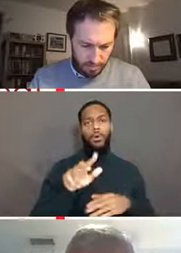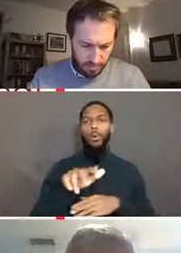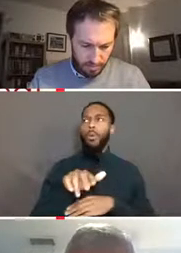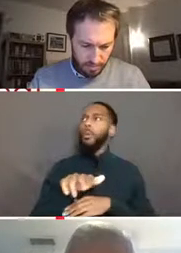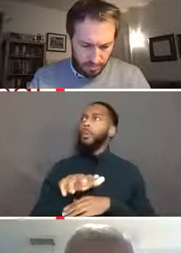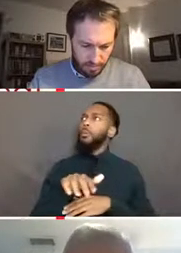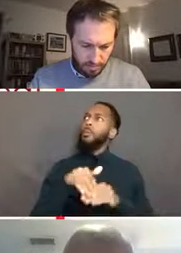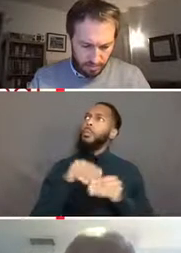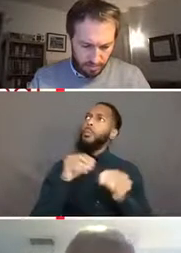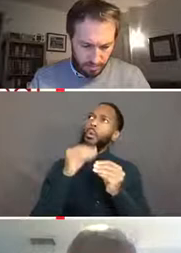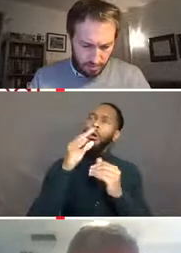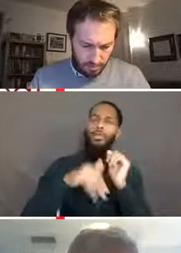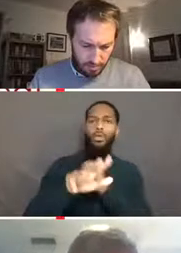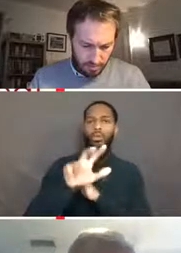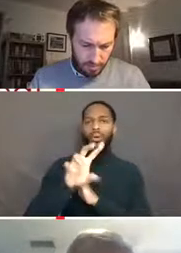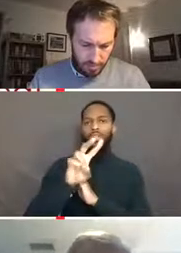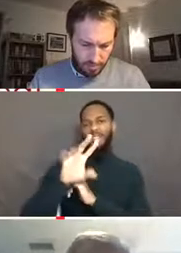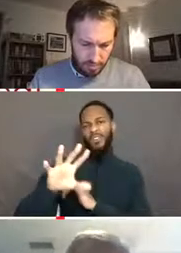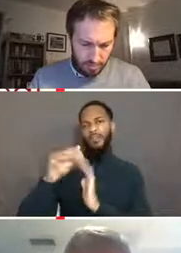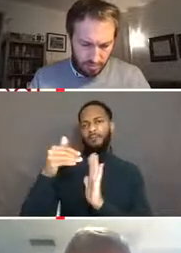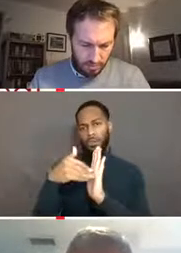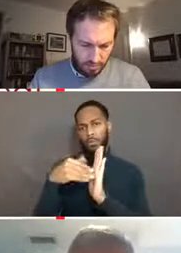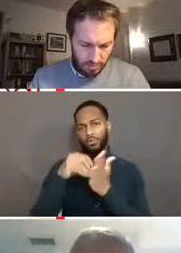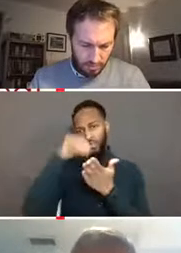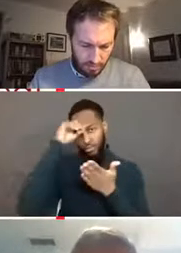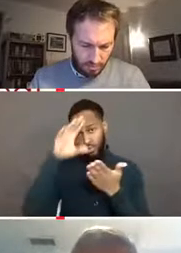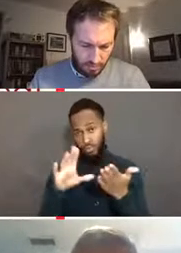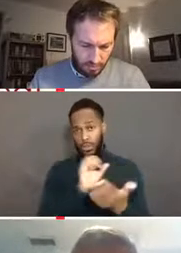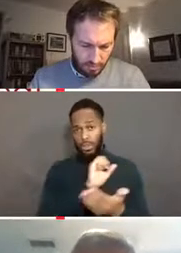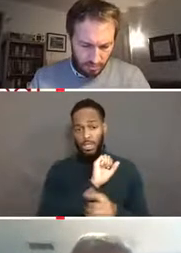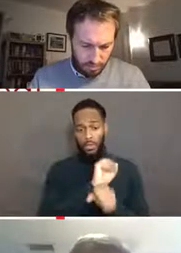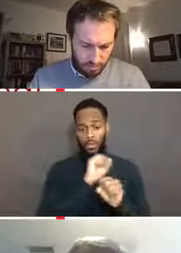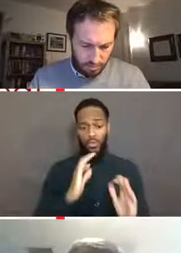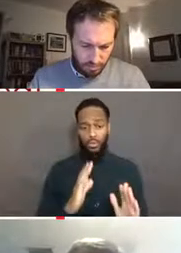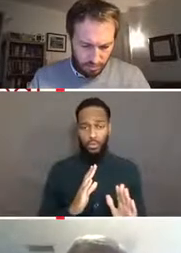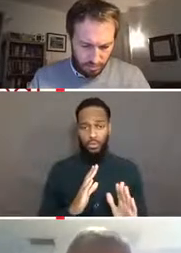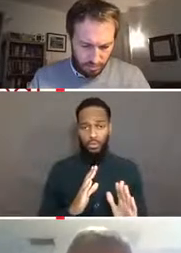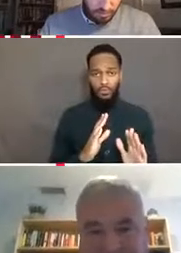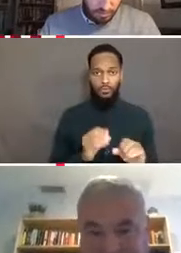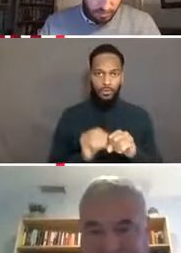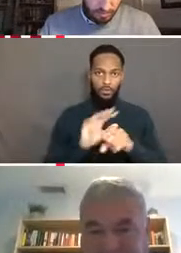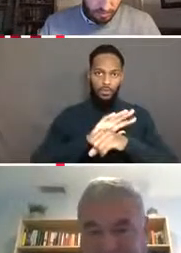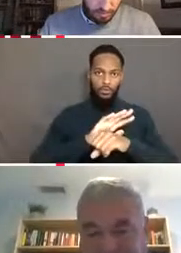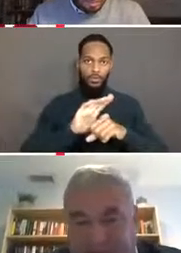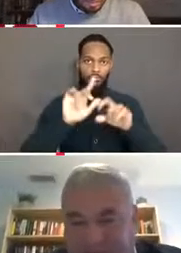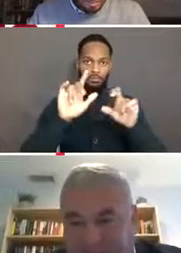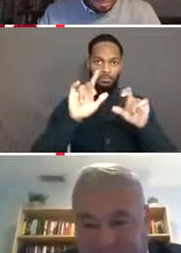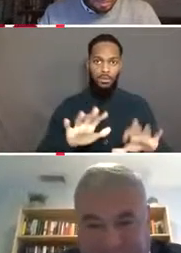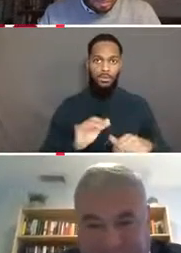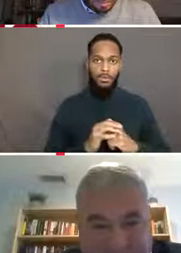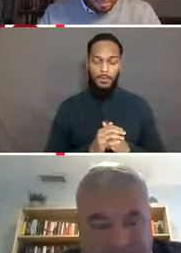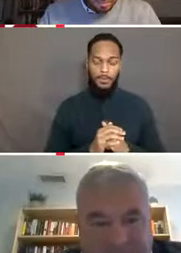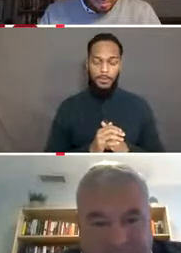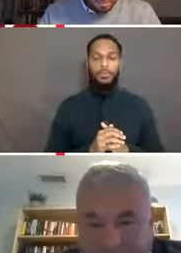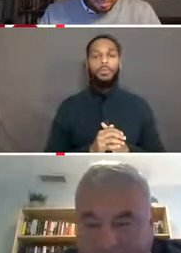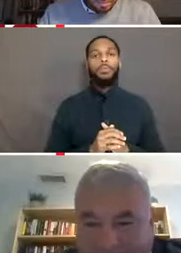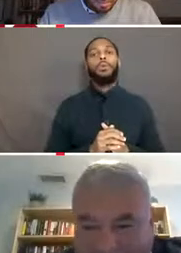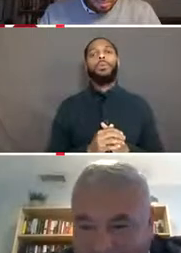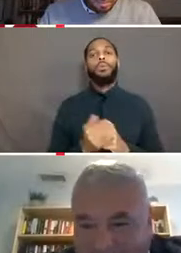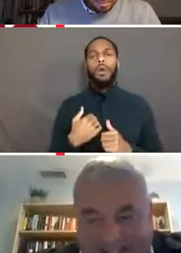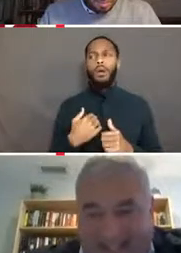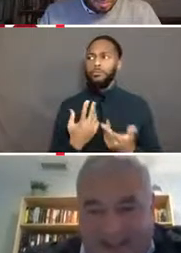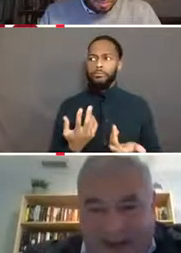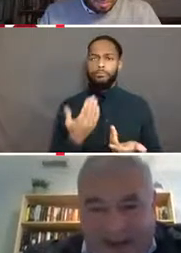and employees COVID-19 testing. We have a great infrastructure, safe, efficient. As David mentioned, it's